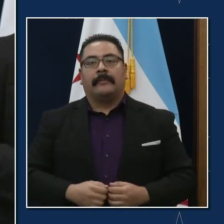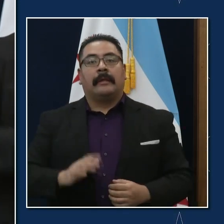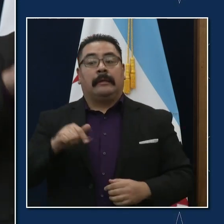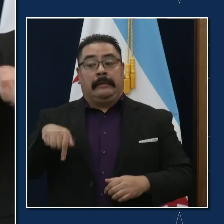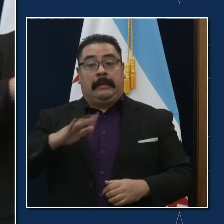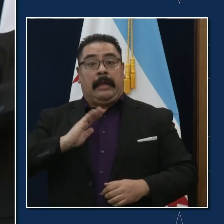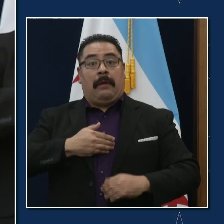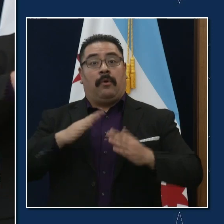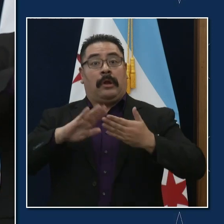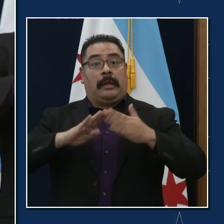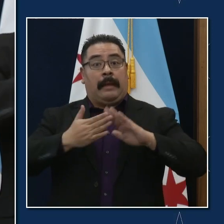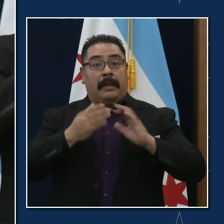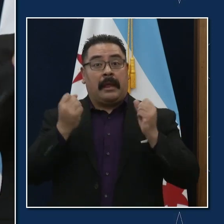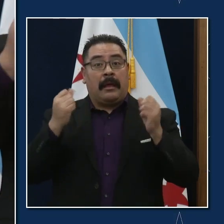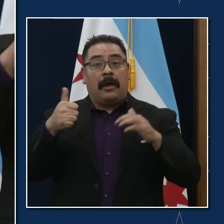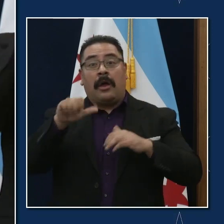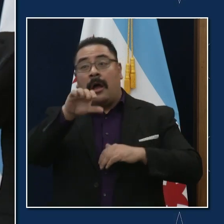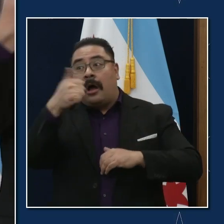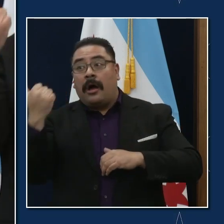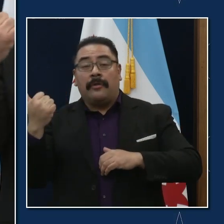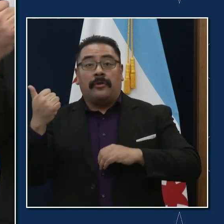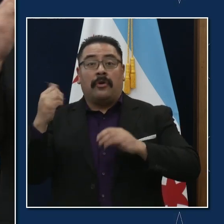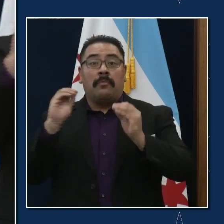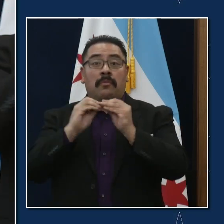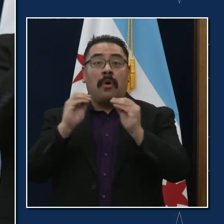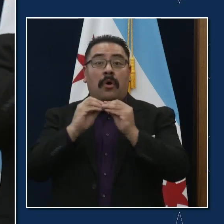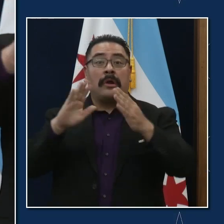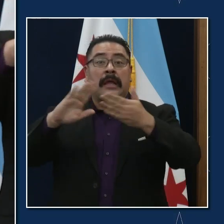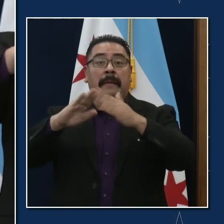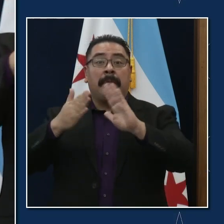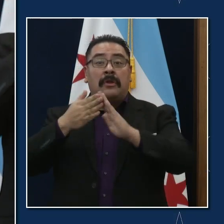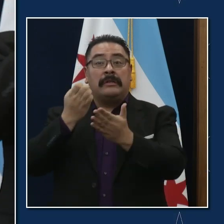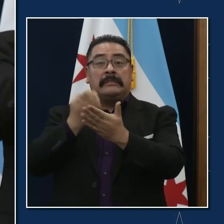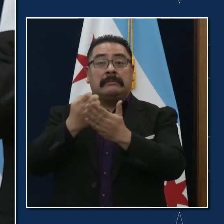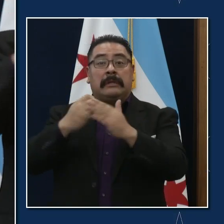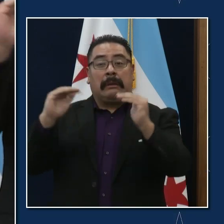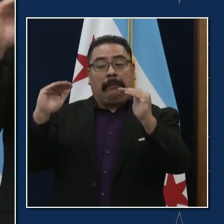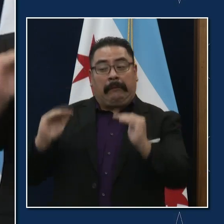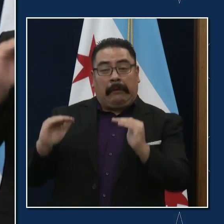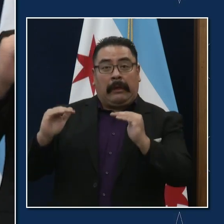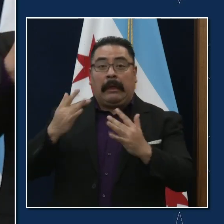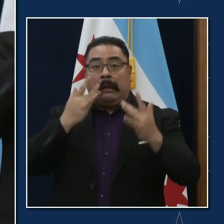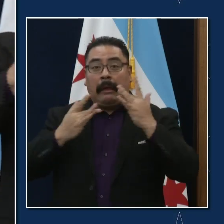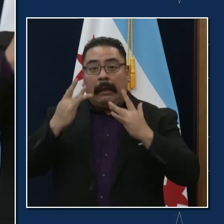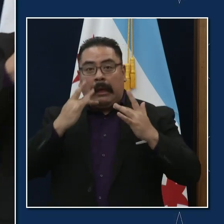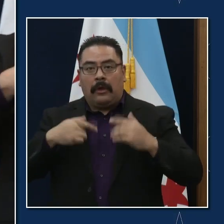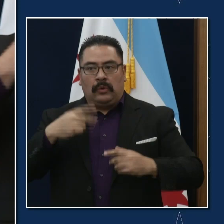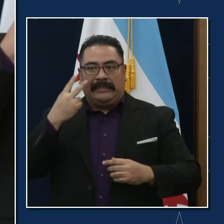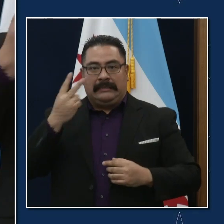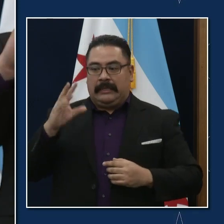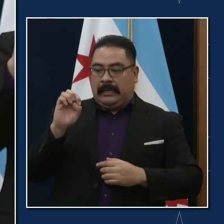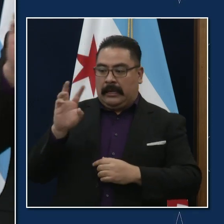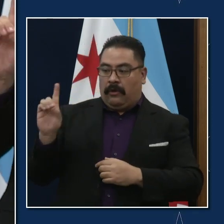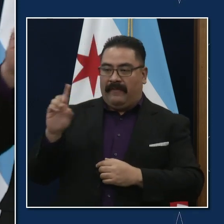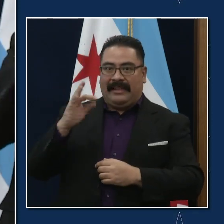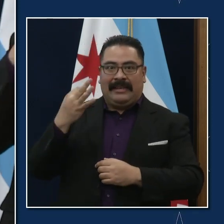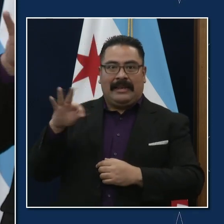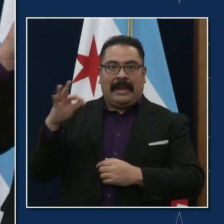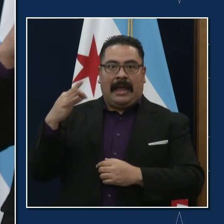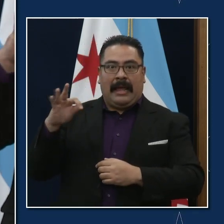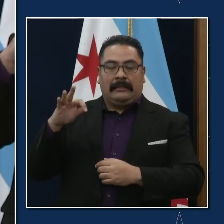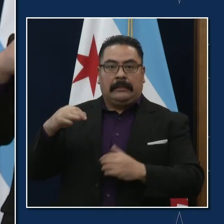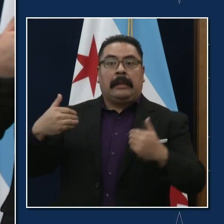own community and many socioeconomically disadvantaged communities, we see the COVID-19 positivity rate 2 to